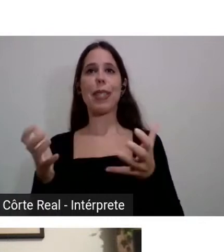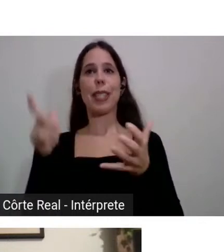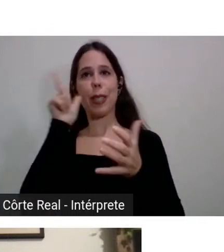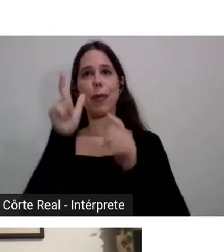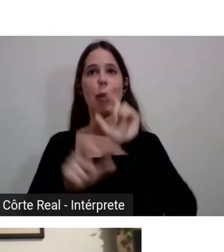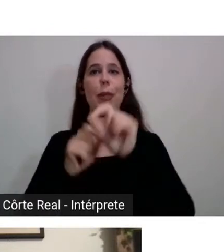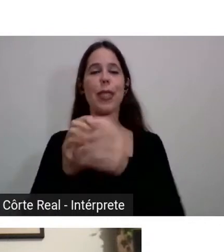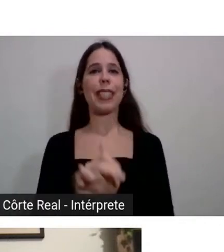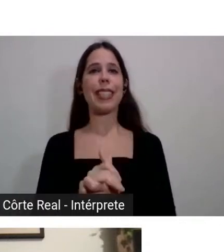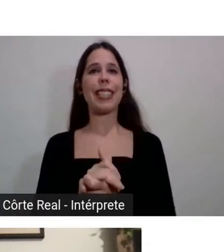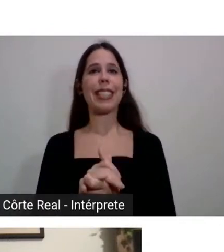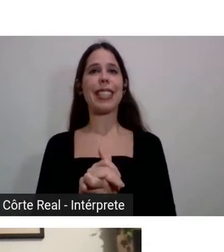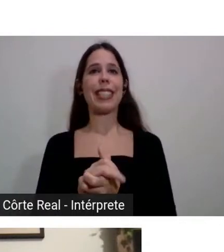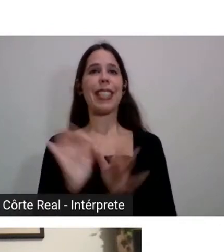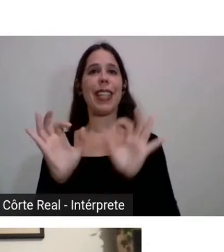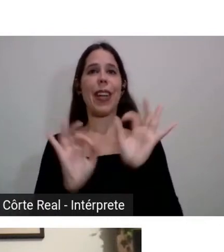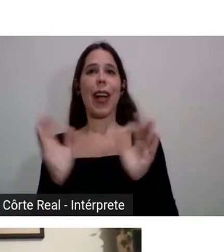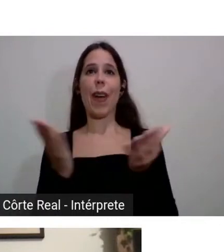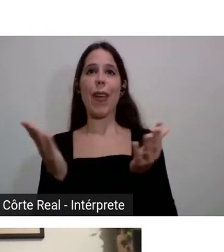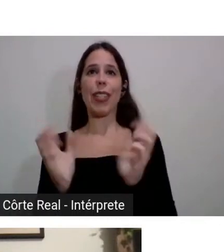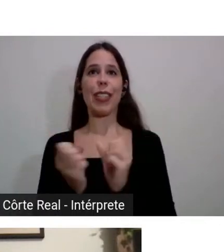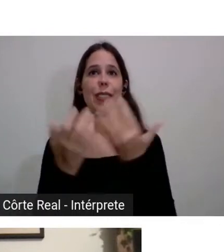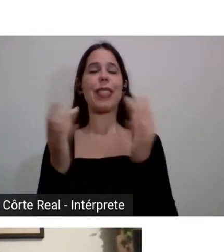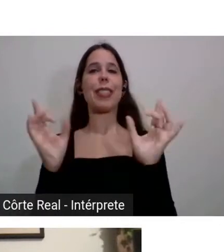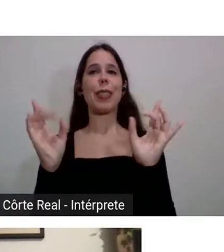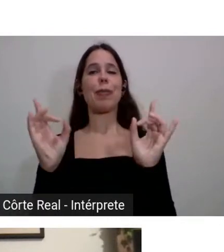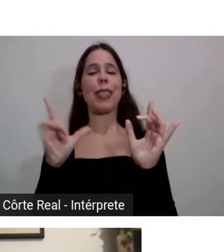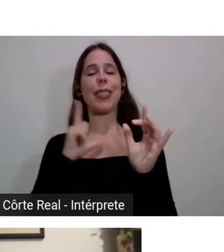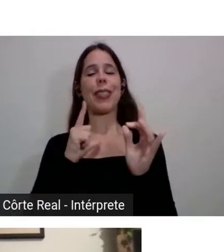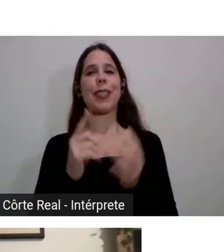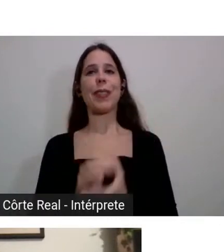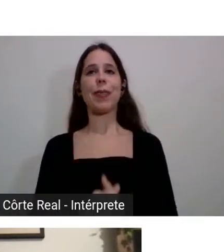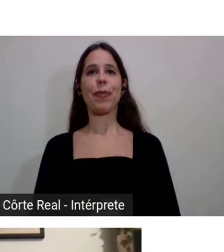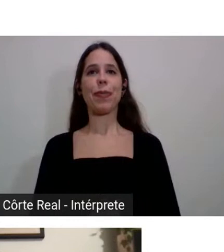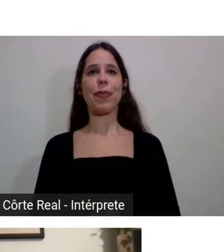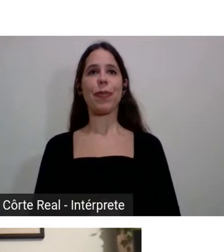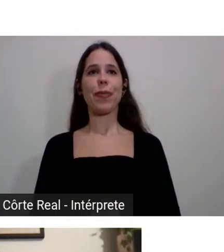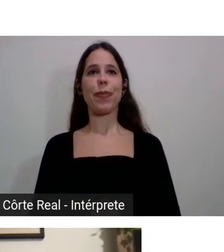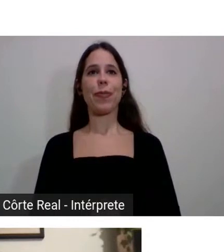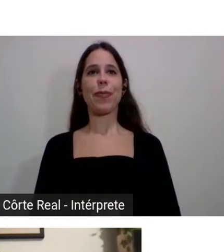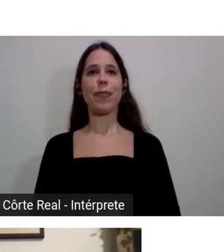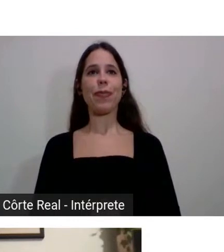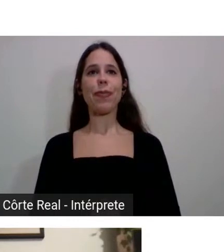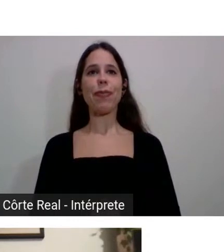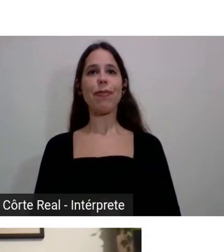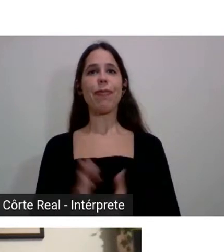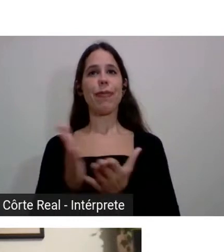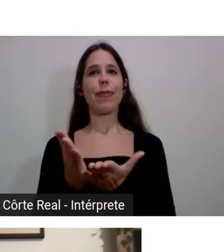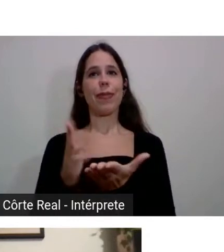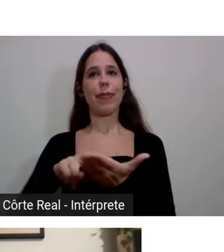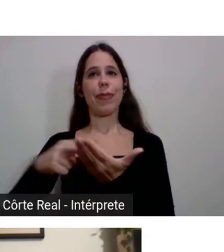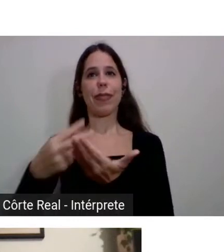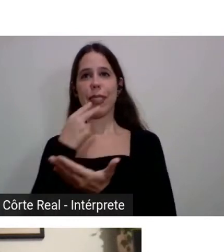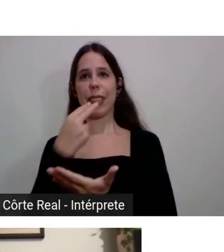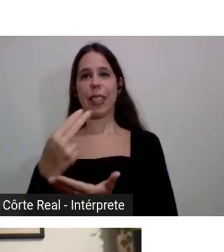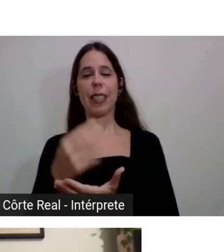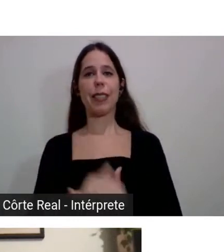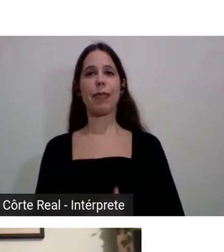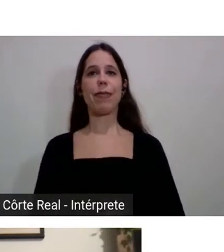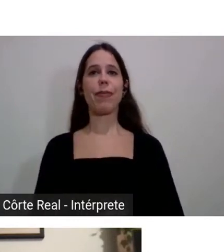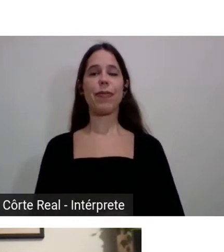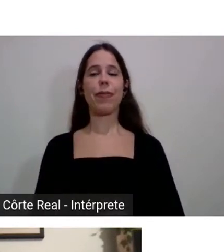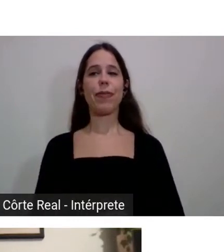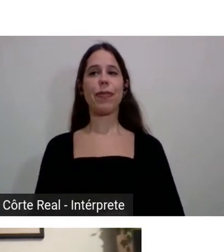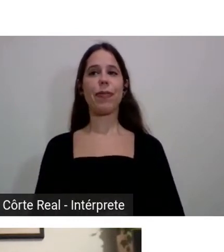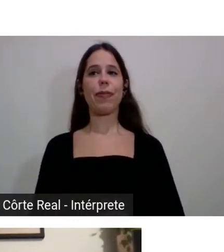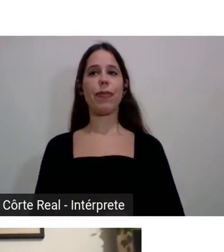conta desse evento especial hoje. She said she appreciates all the help from the organizing committee,